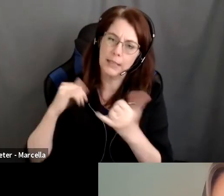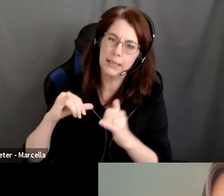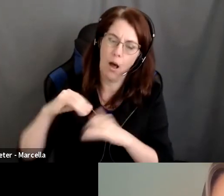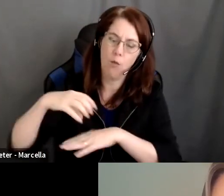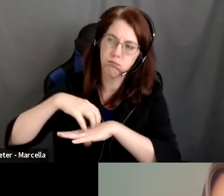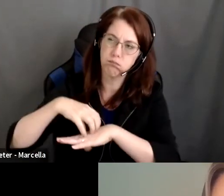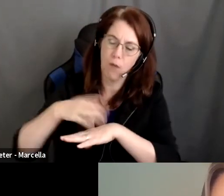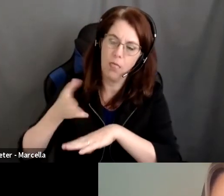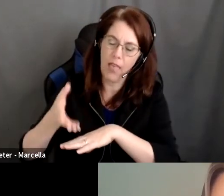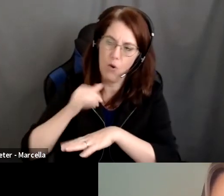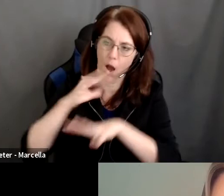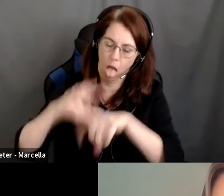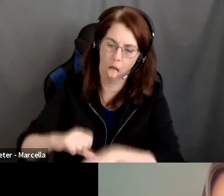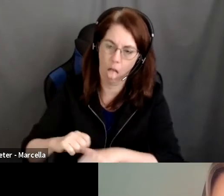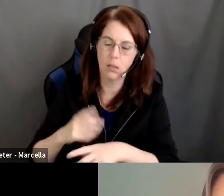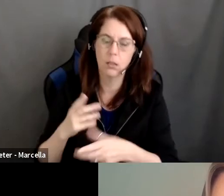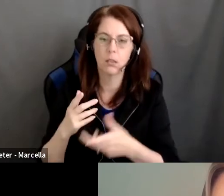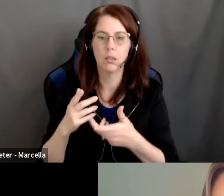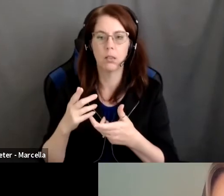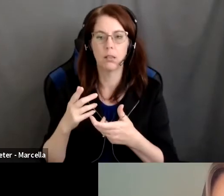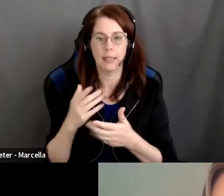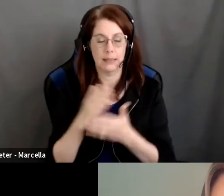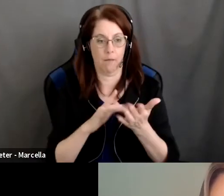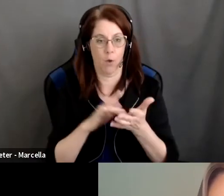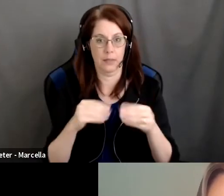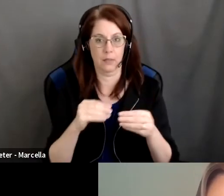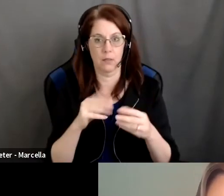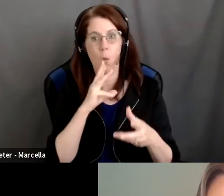tornado. If it wasn't, like, if you use